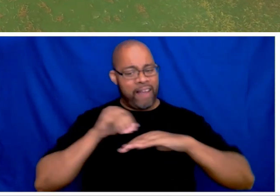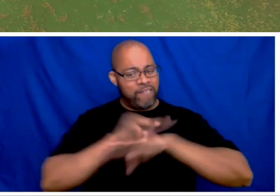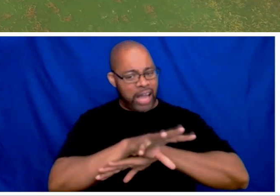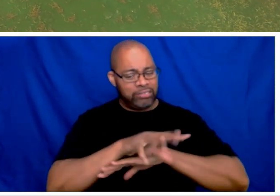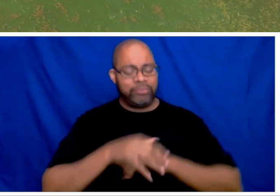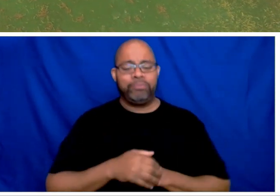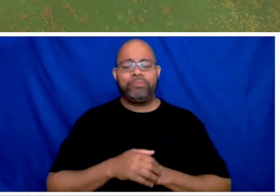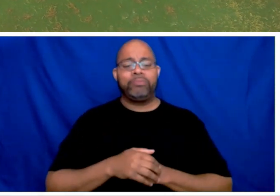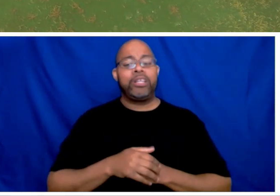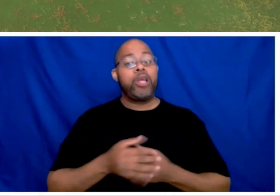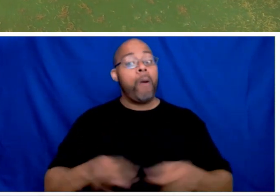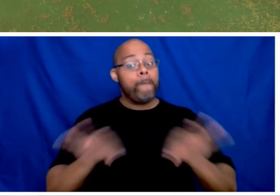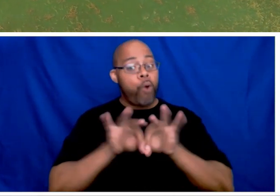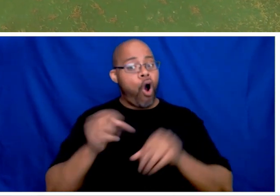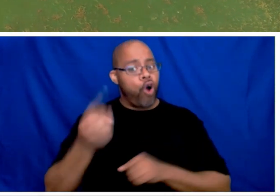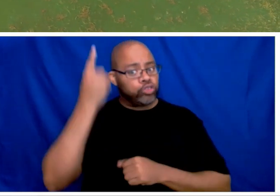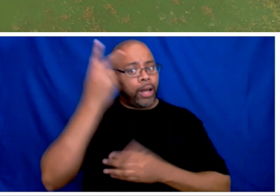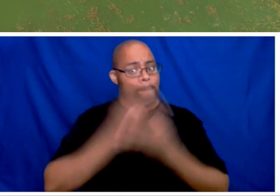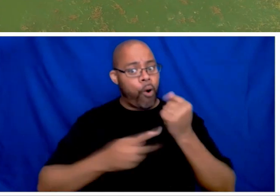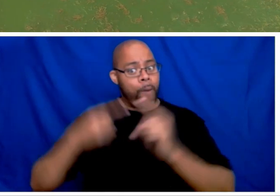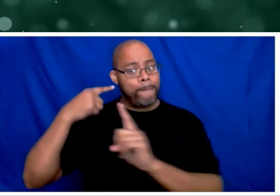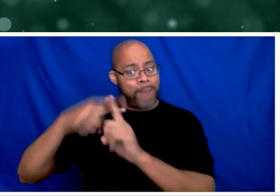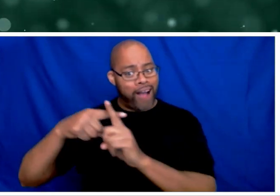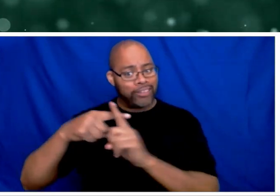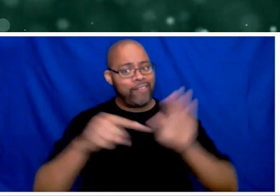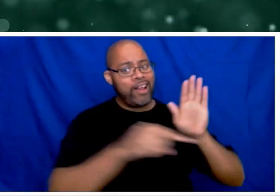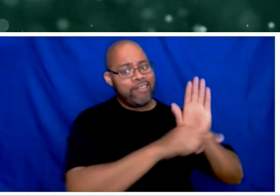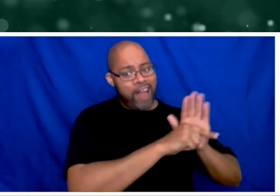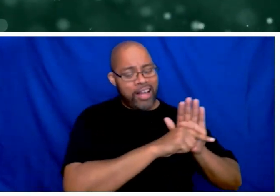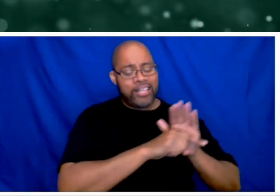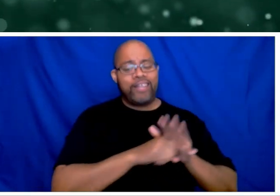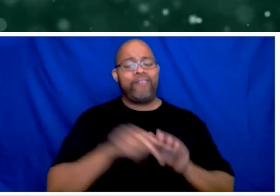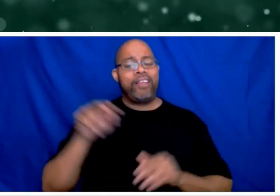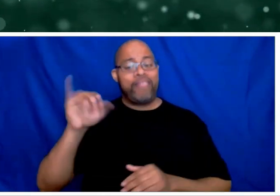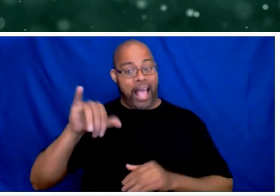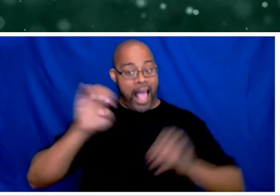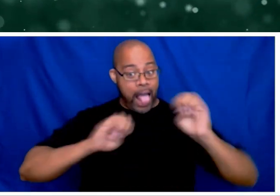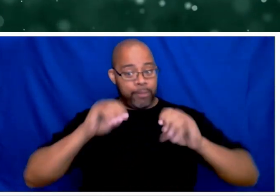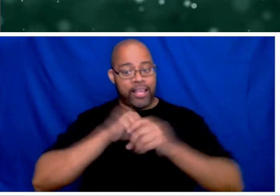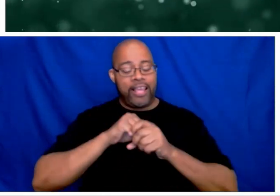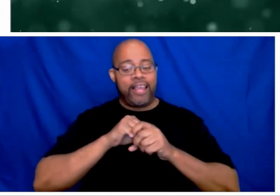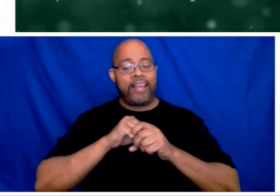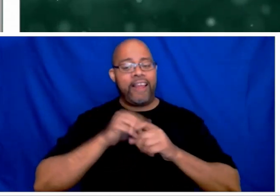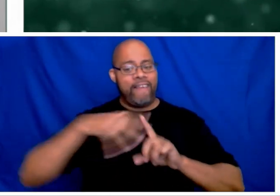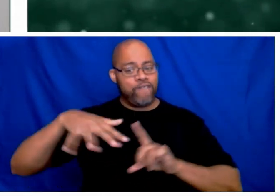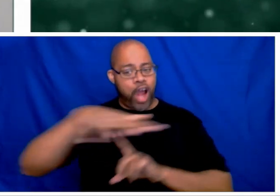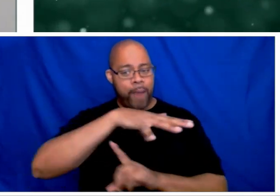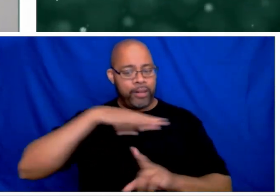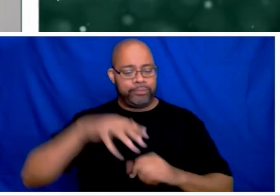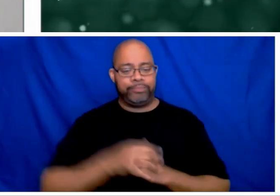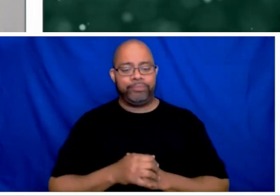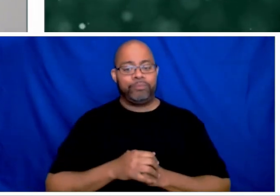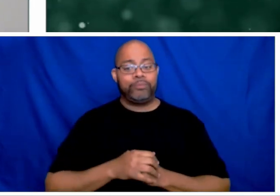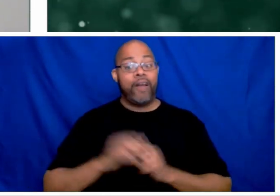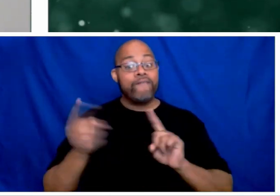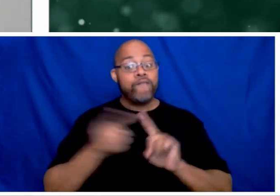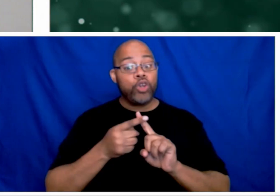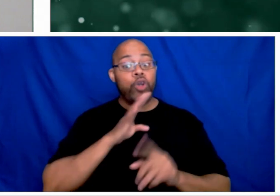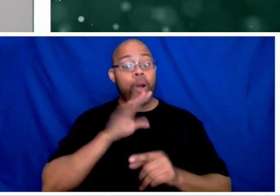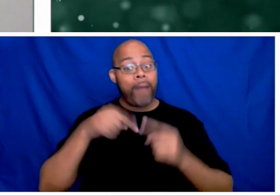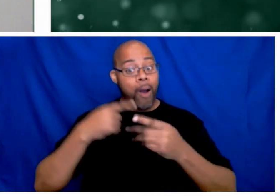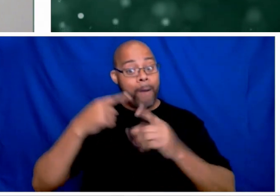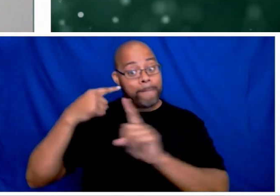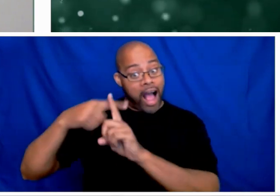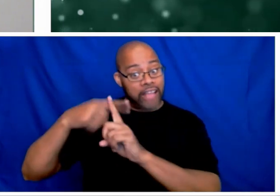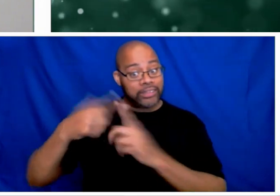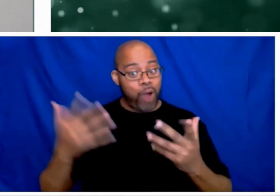to understand both the good and the bad things of this element in our environment. So first, let's talk about the good of nitrogen. It